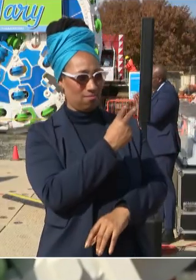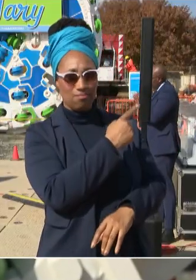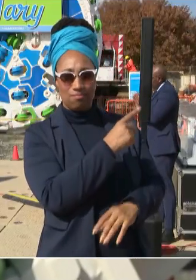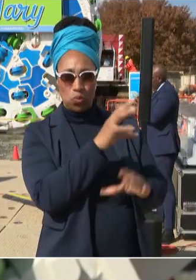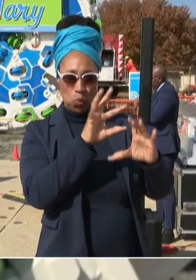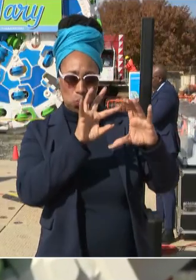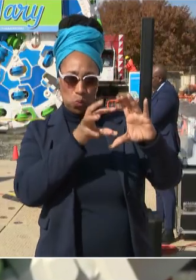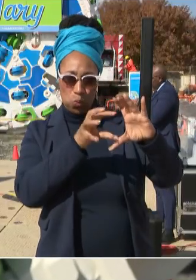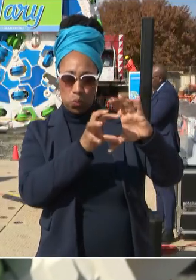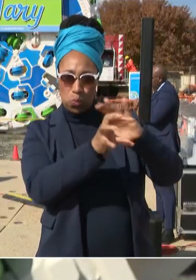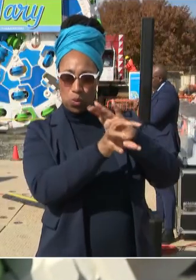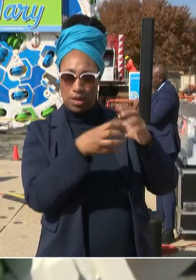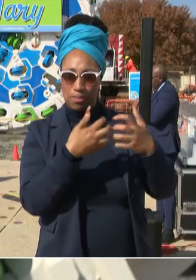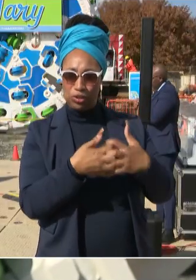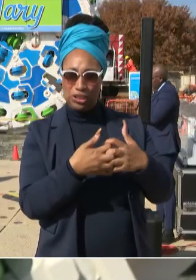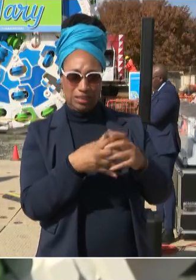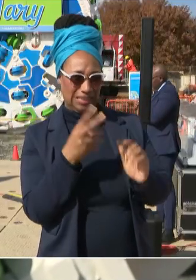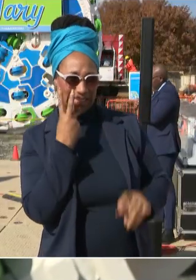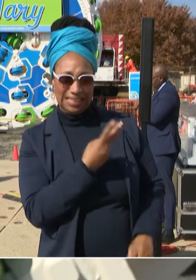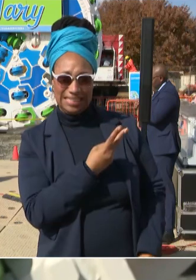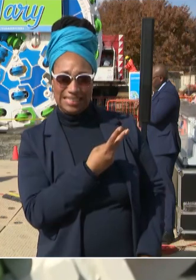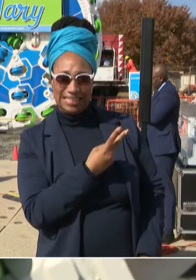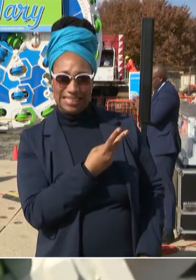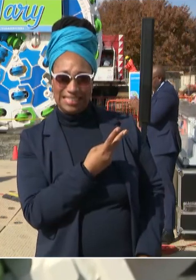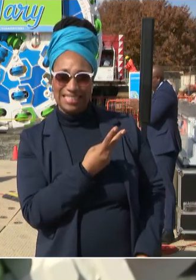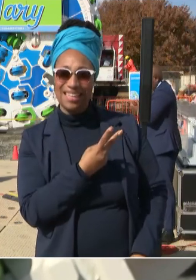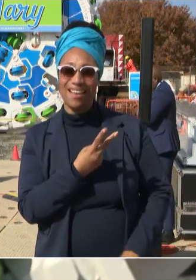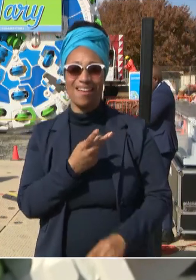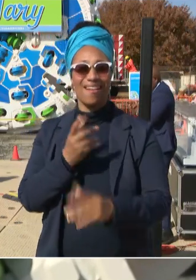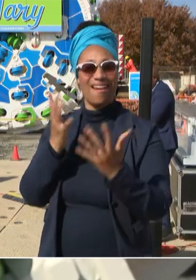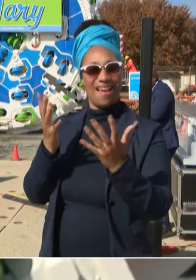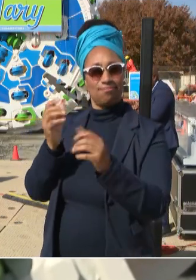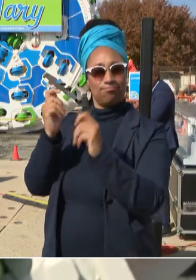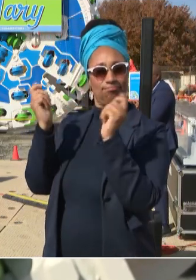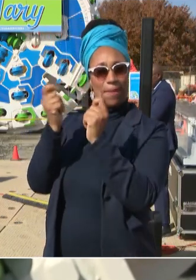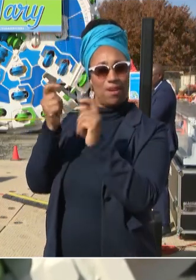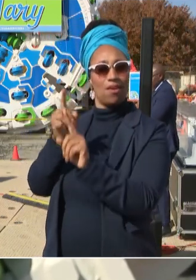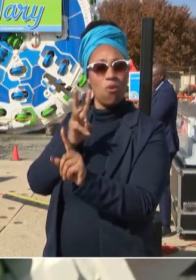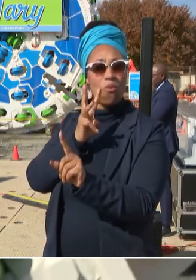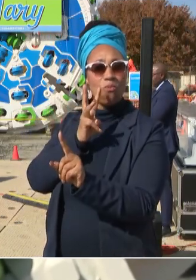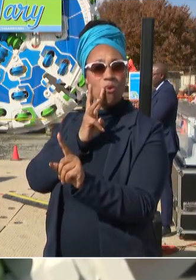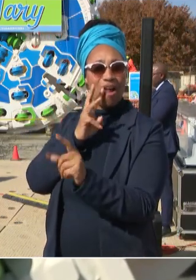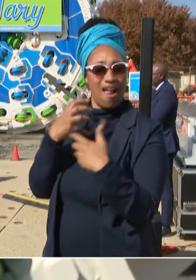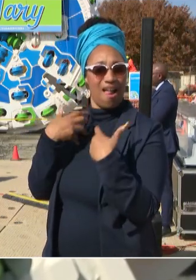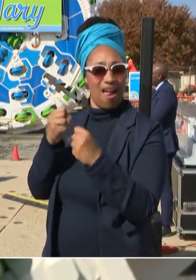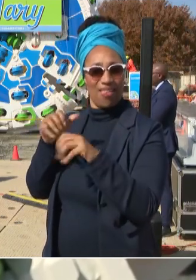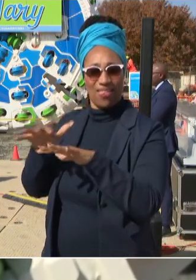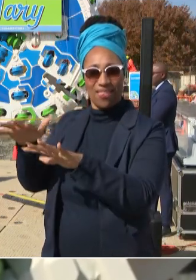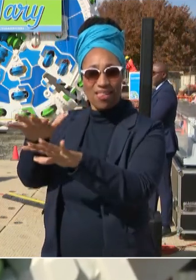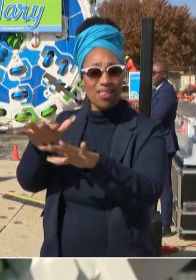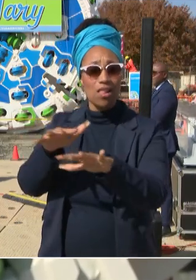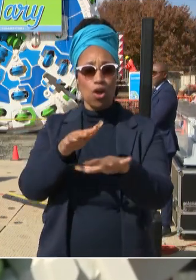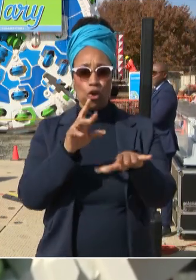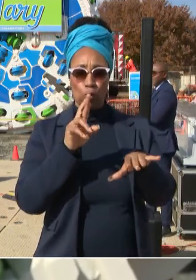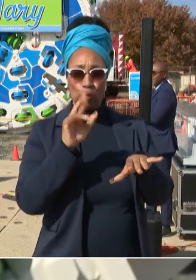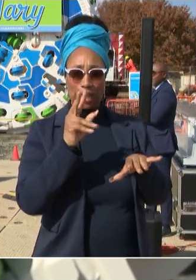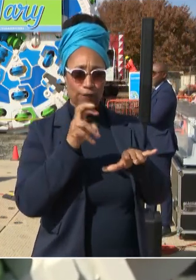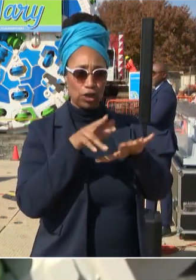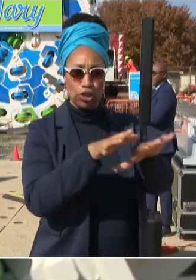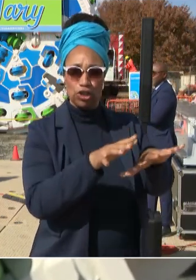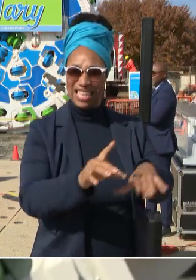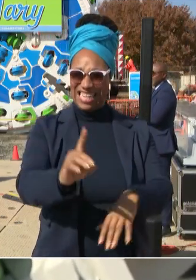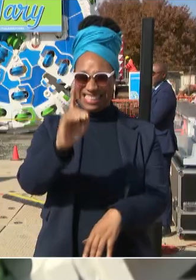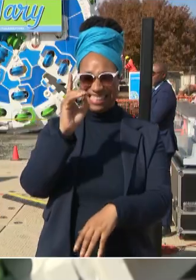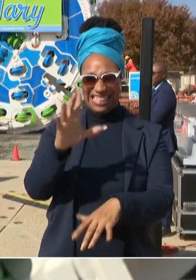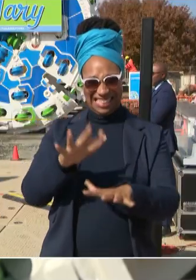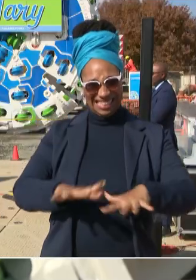to a healthier Potomac River and a stronger, more resilient DC. On behalf of the entire DC